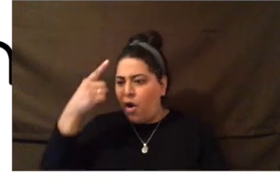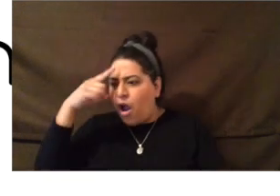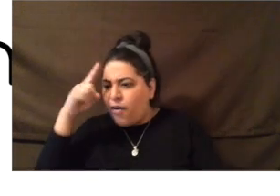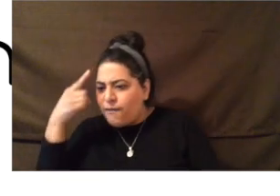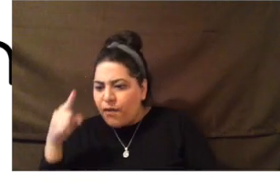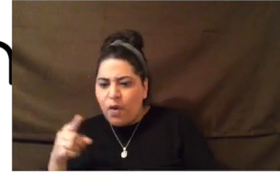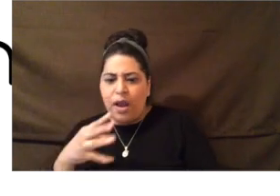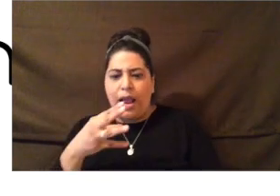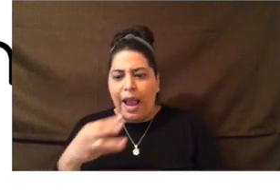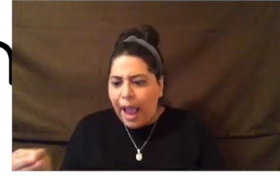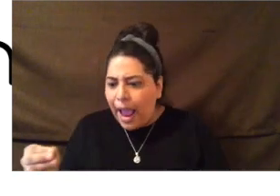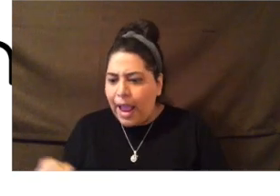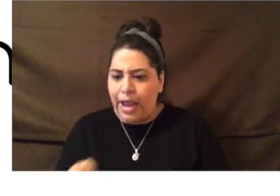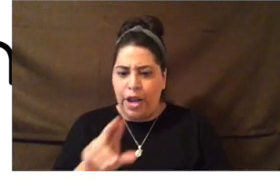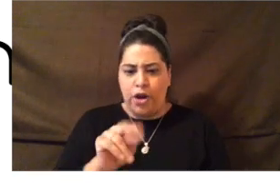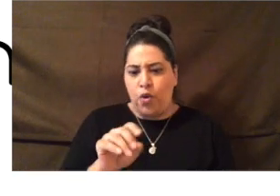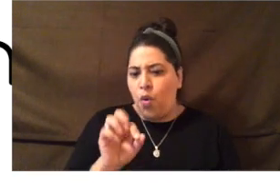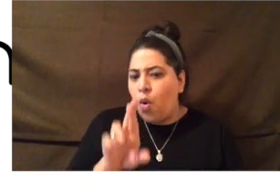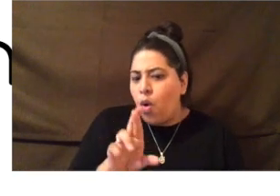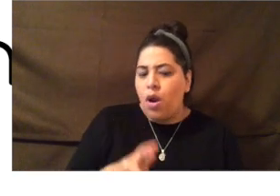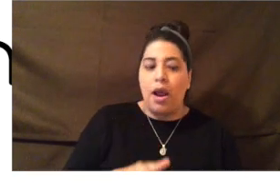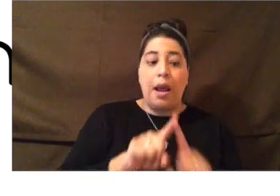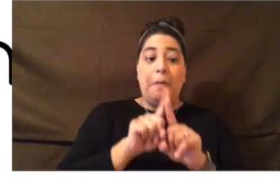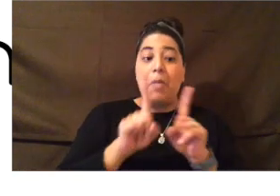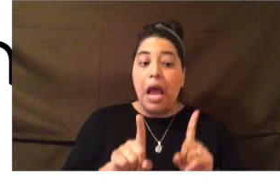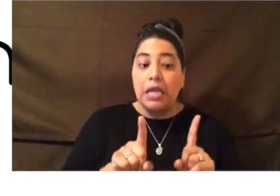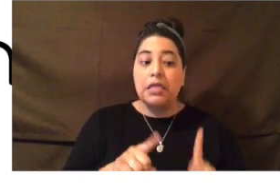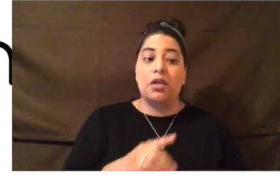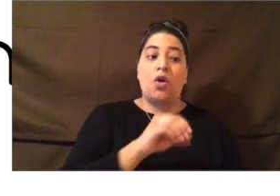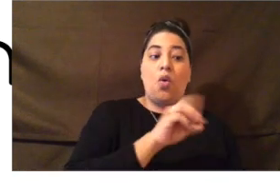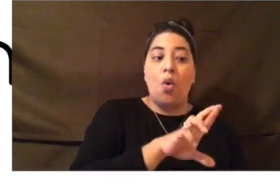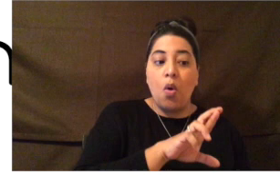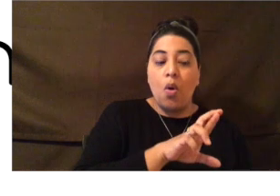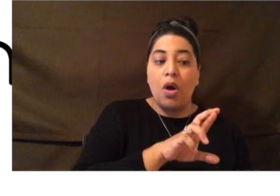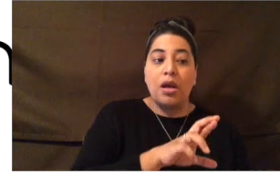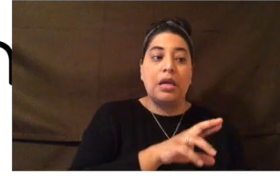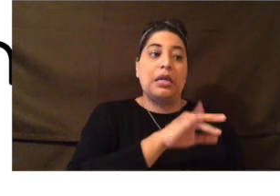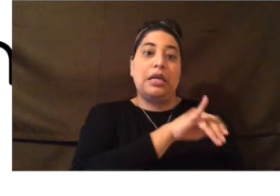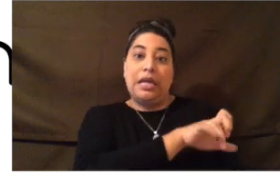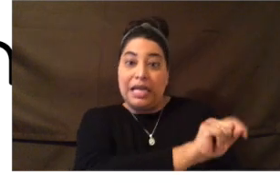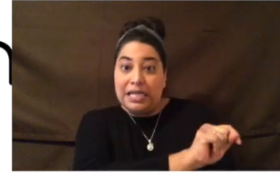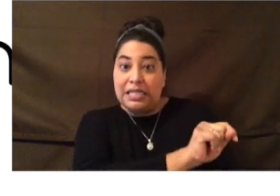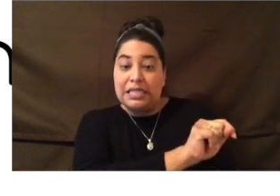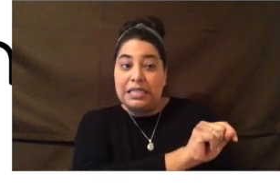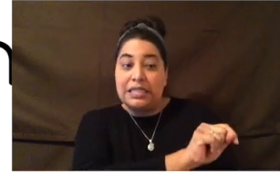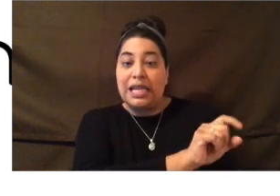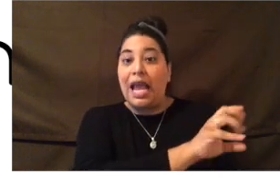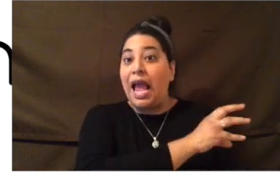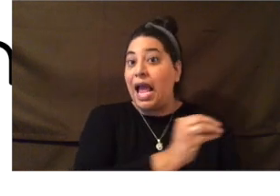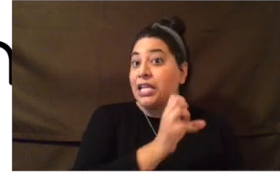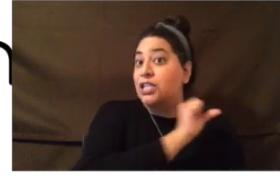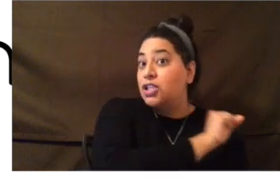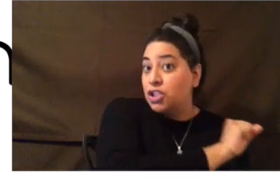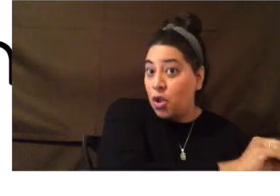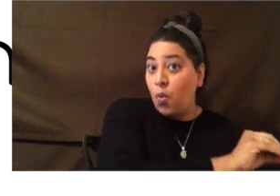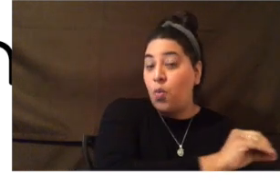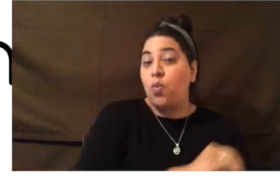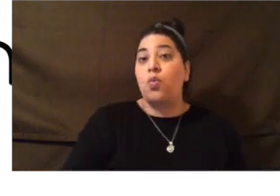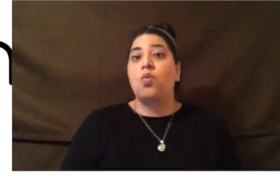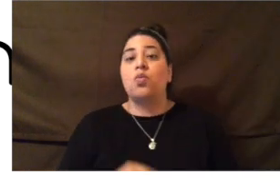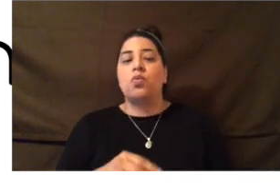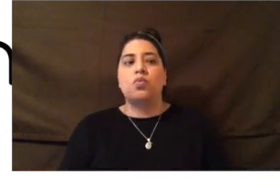are at the bottom: for, and, nor, but, or,